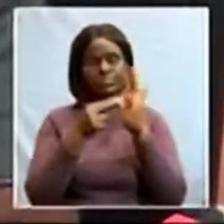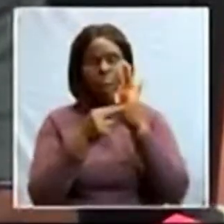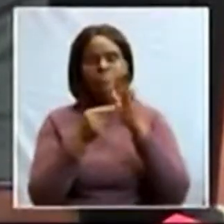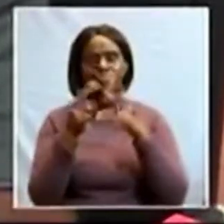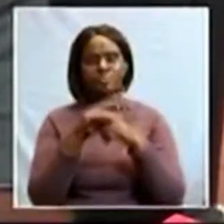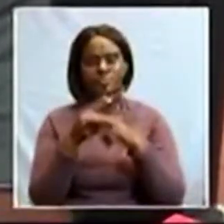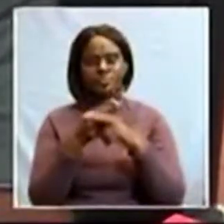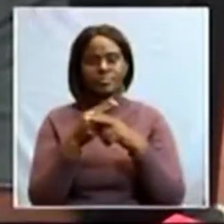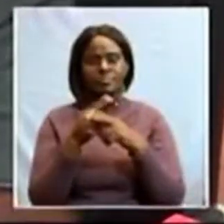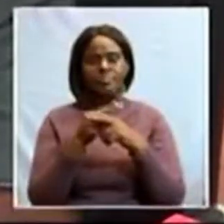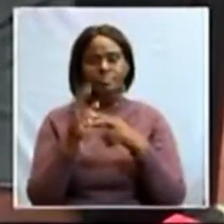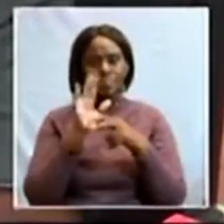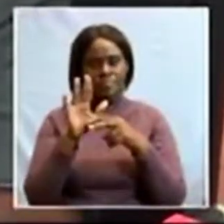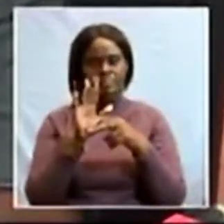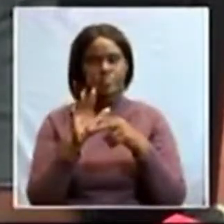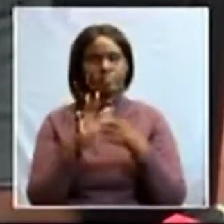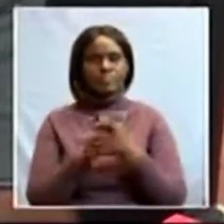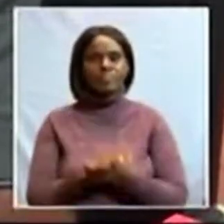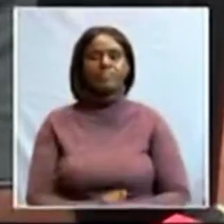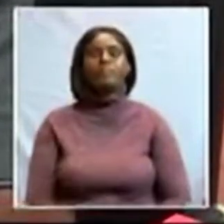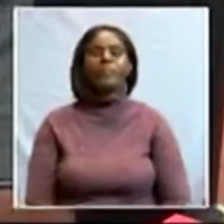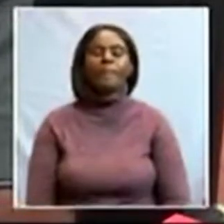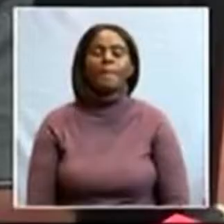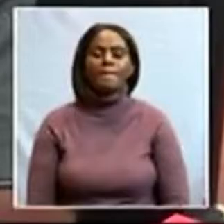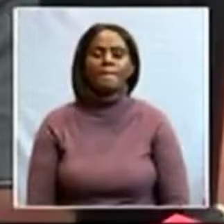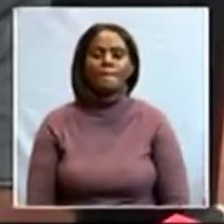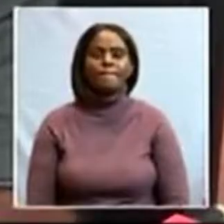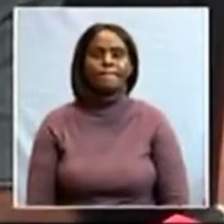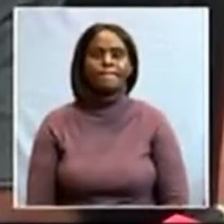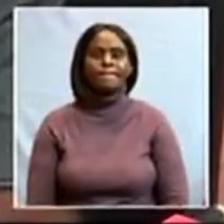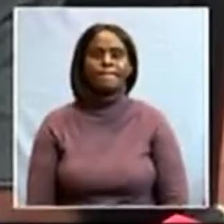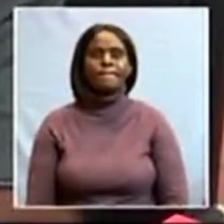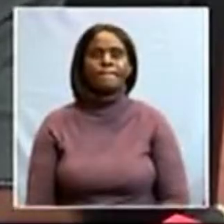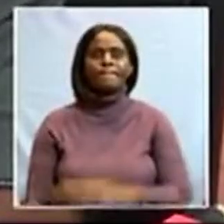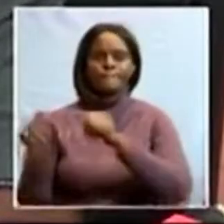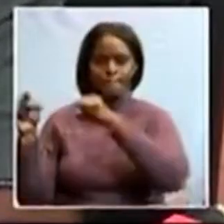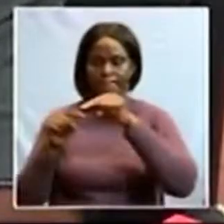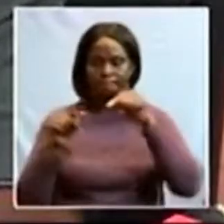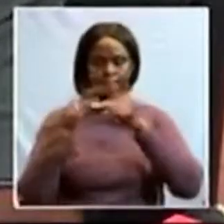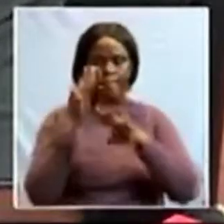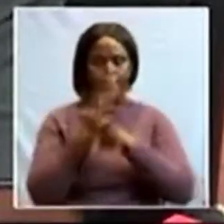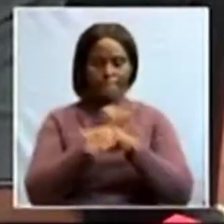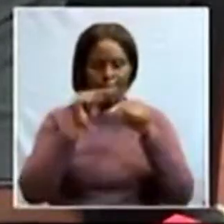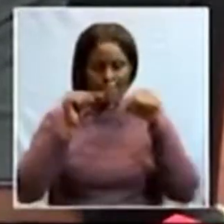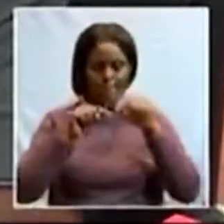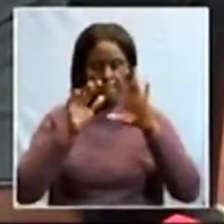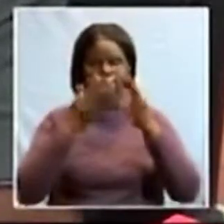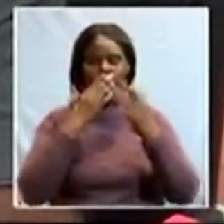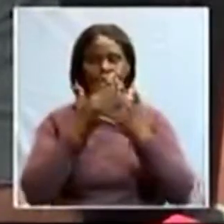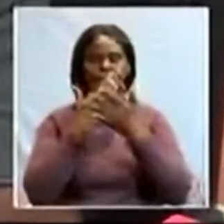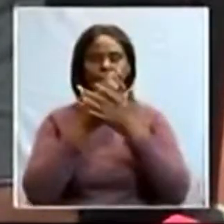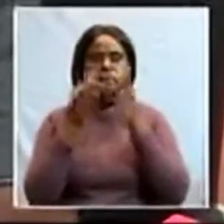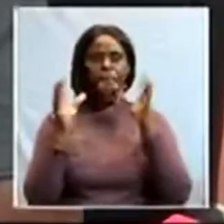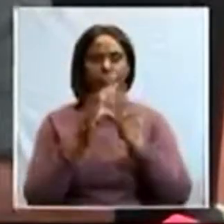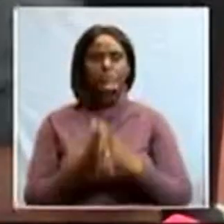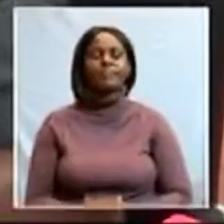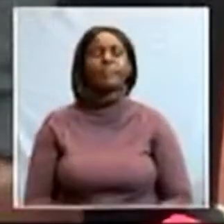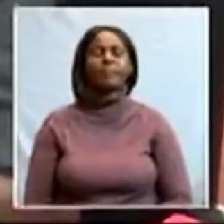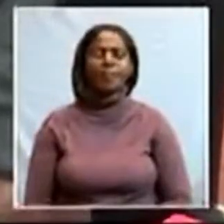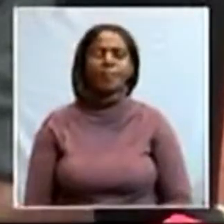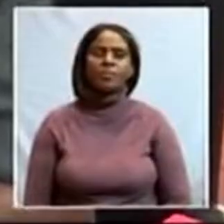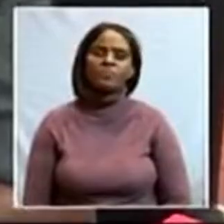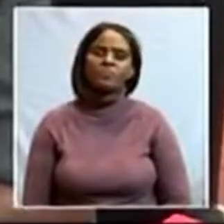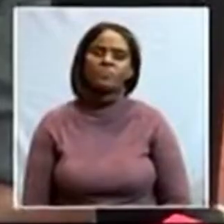shorten your legs and minimize your appearances before this your good committee.